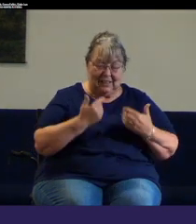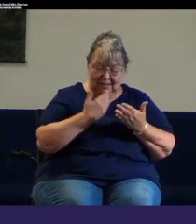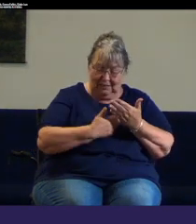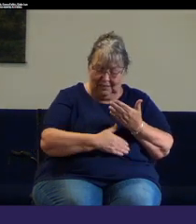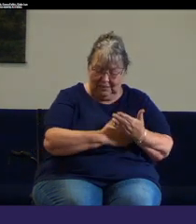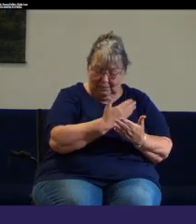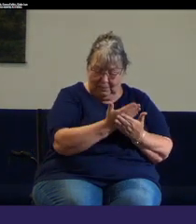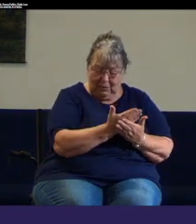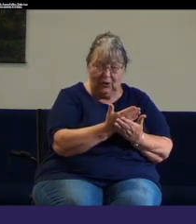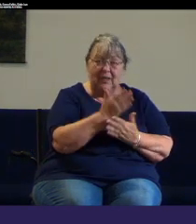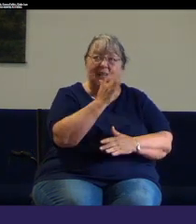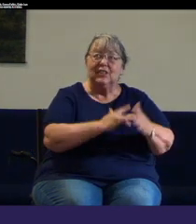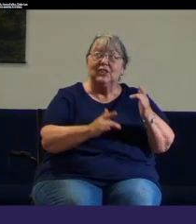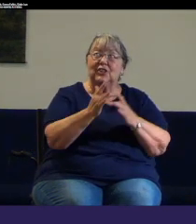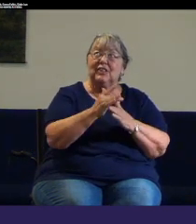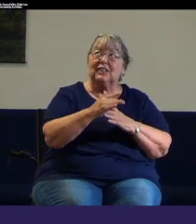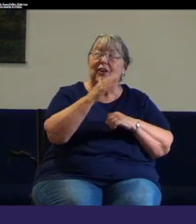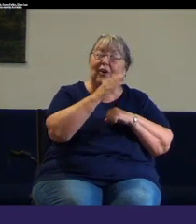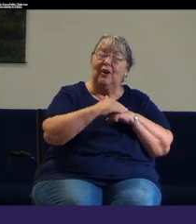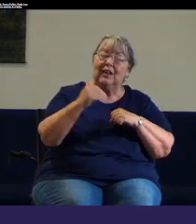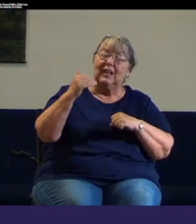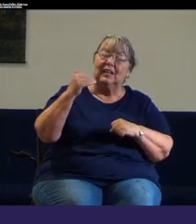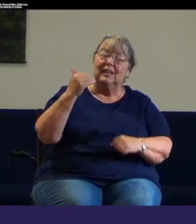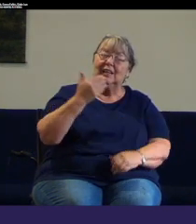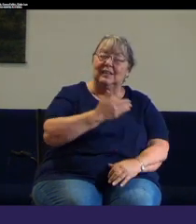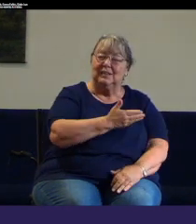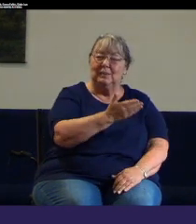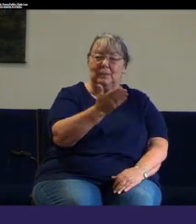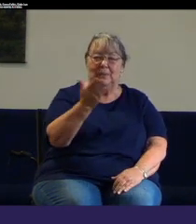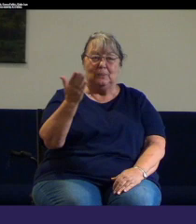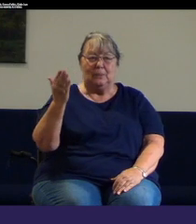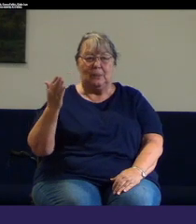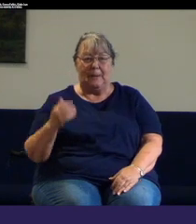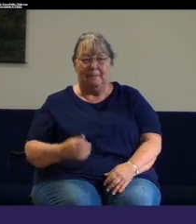born. Jesus is calling.